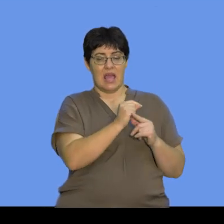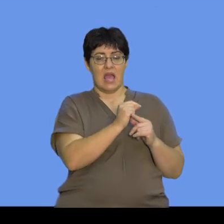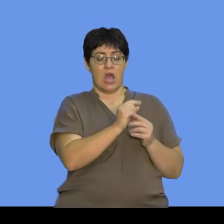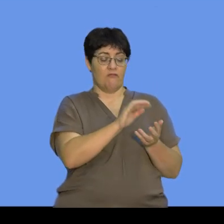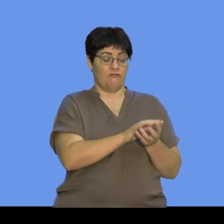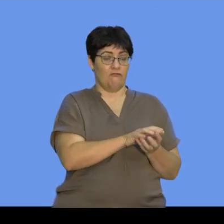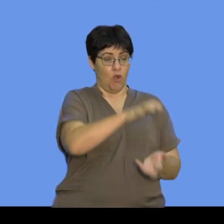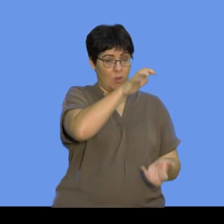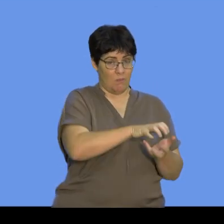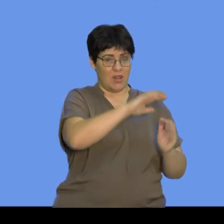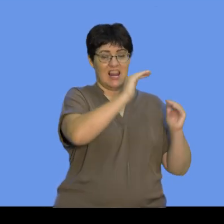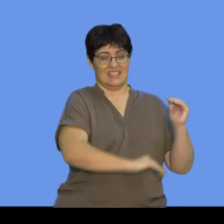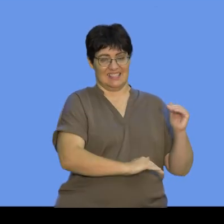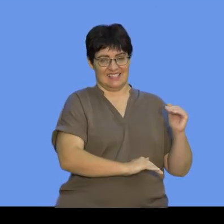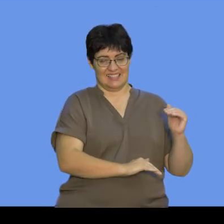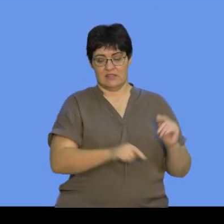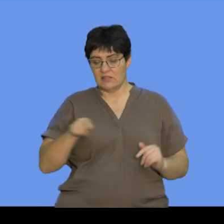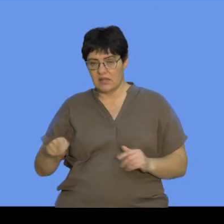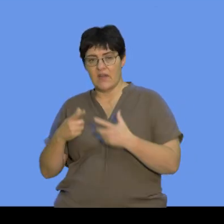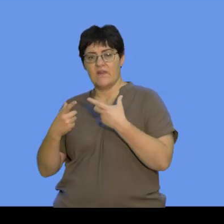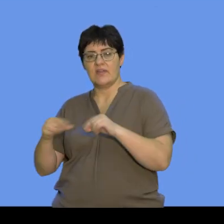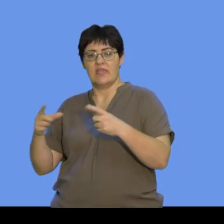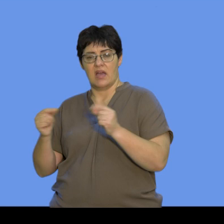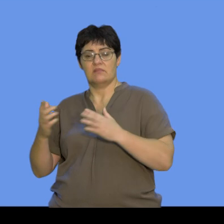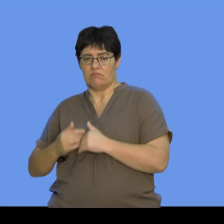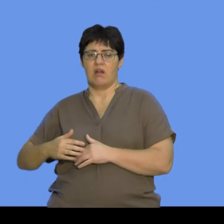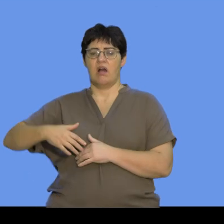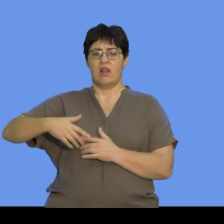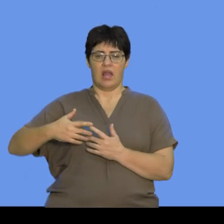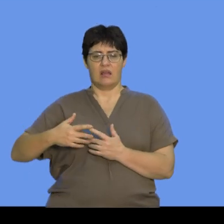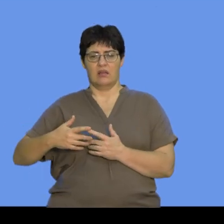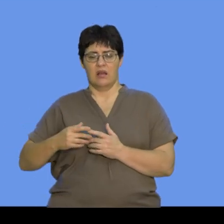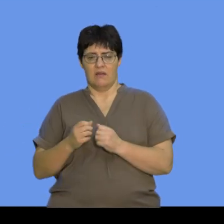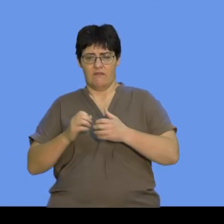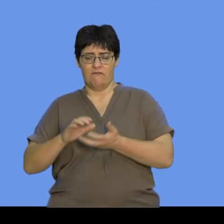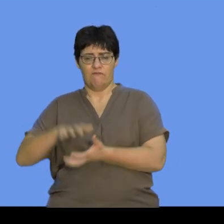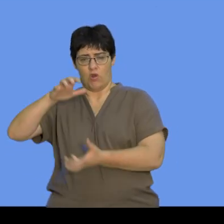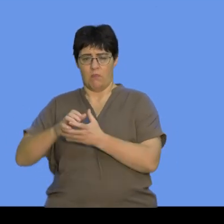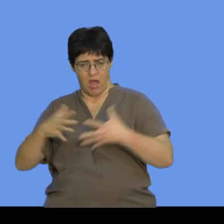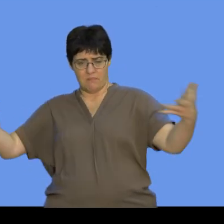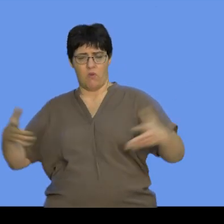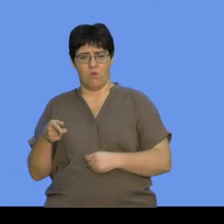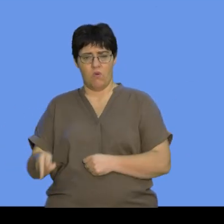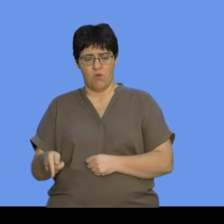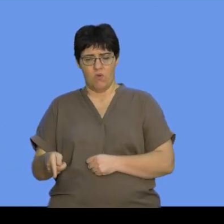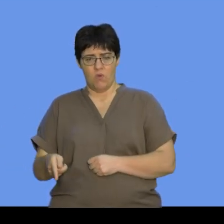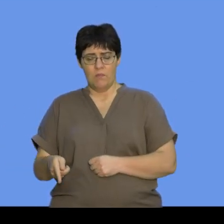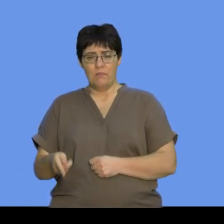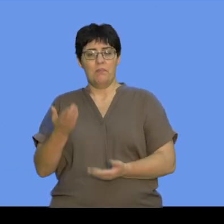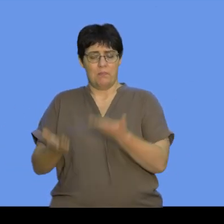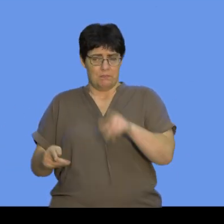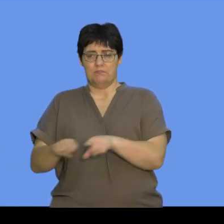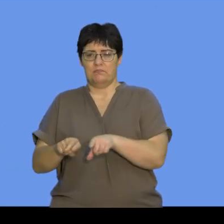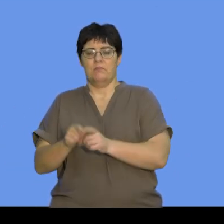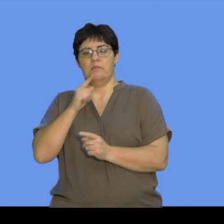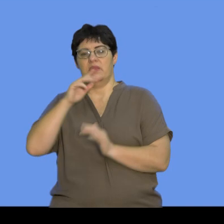the same mass, it means it will be high density, okay? And then those that occupy more volume would be actually low